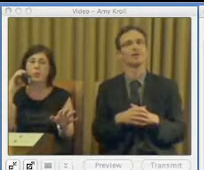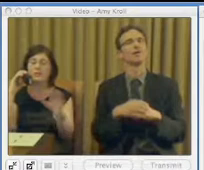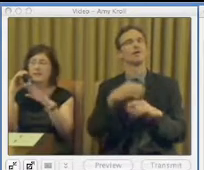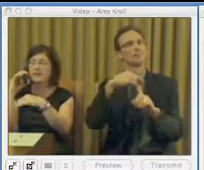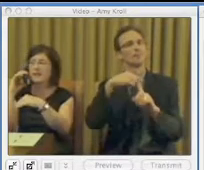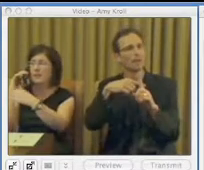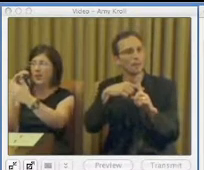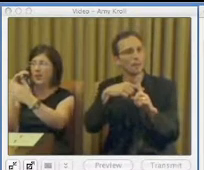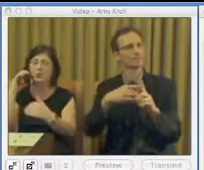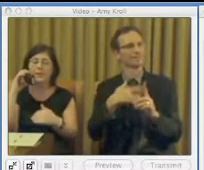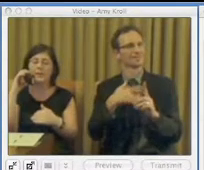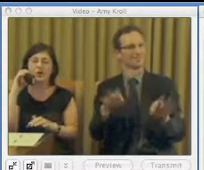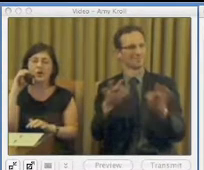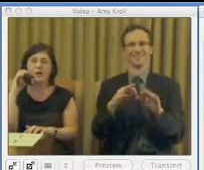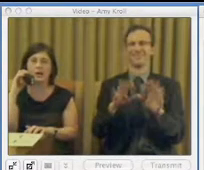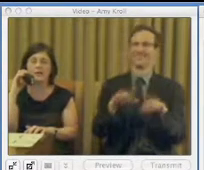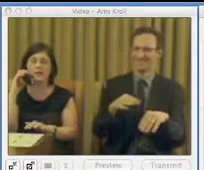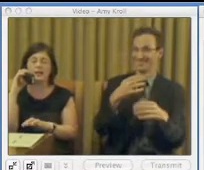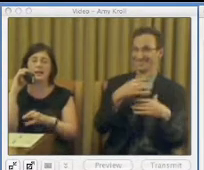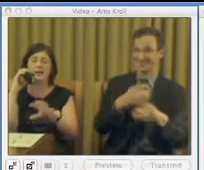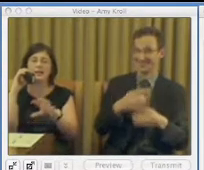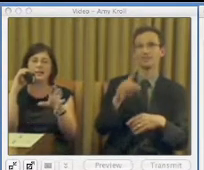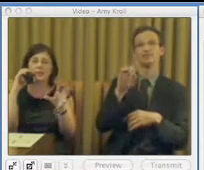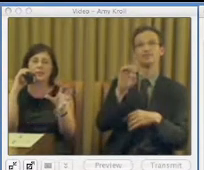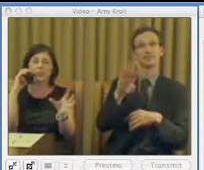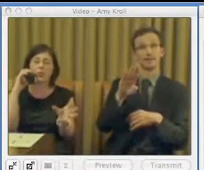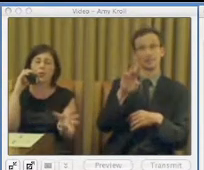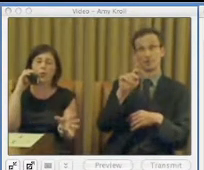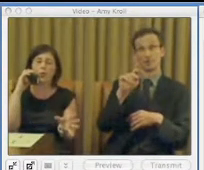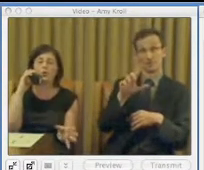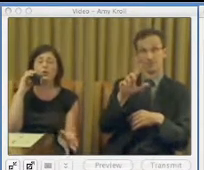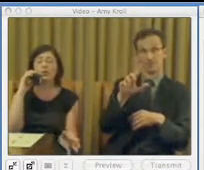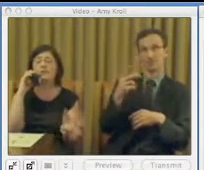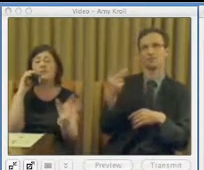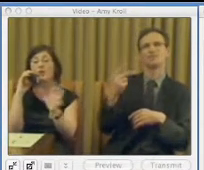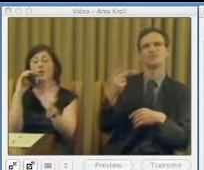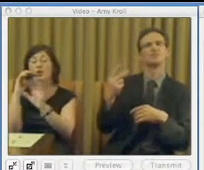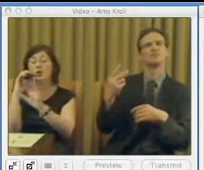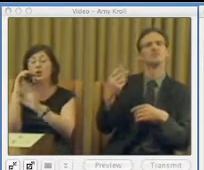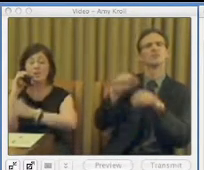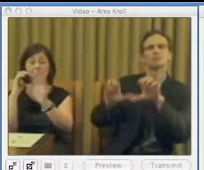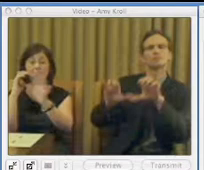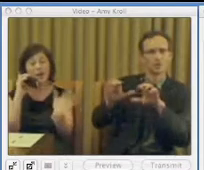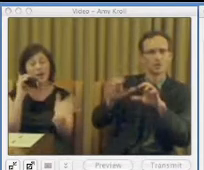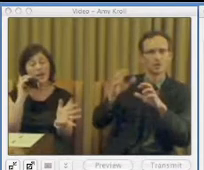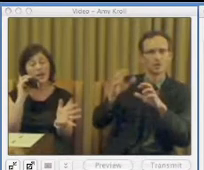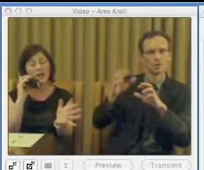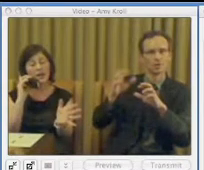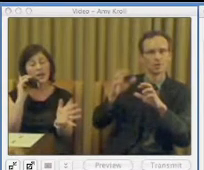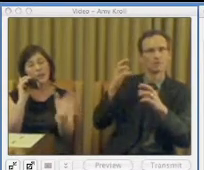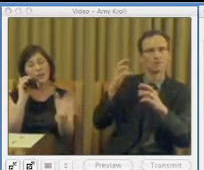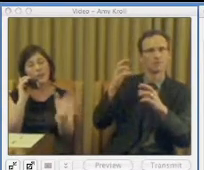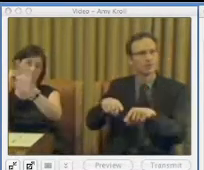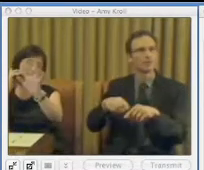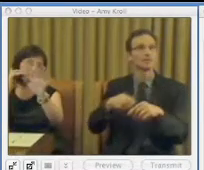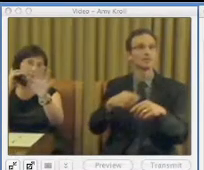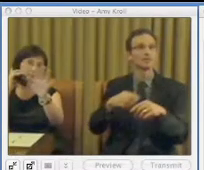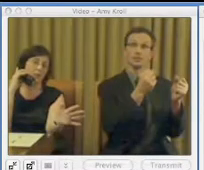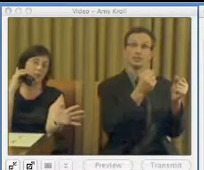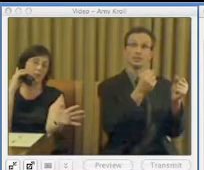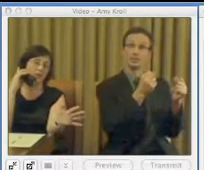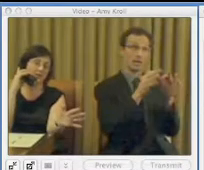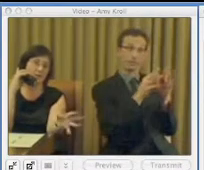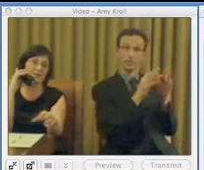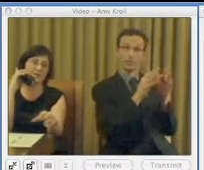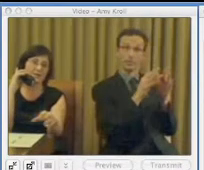But I also think there needs to be more, and Deb and I were just talking about this earlier, more joint research across sign language